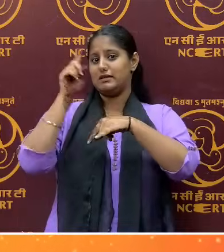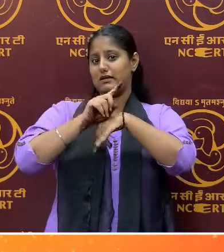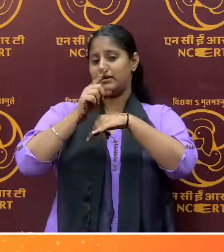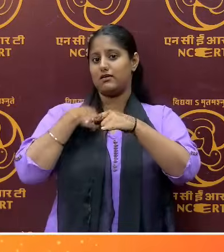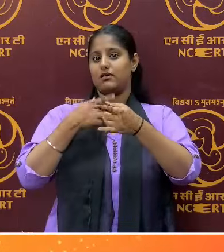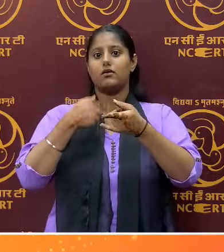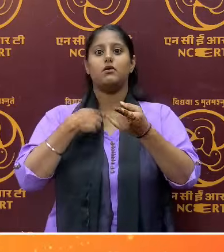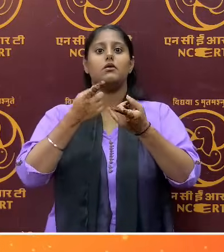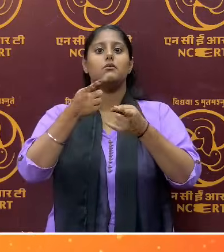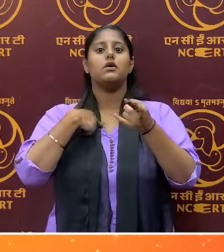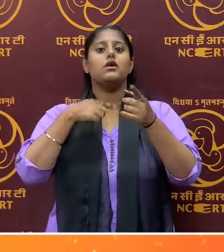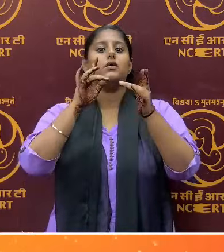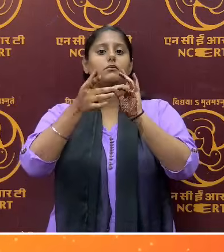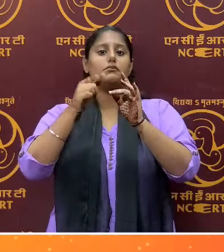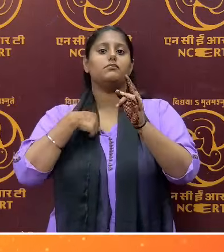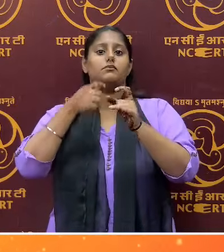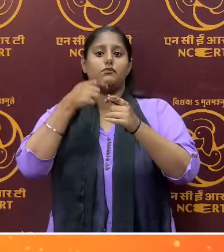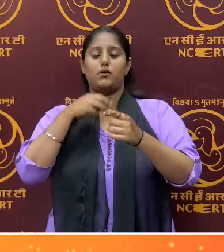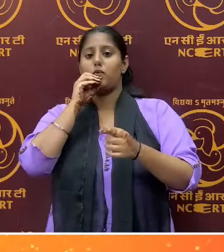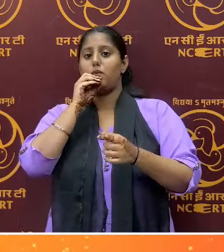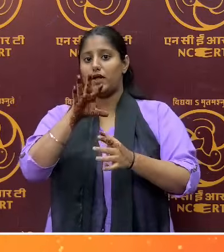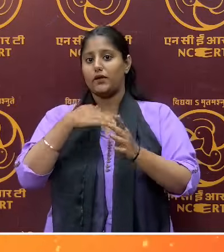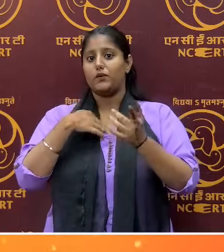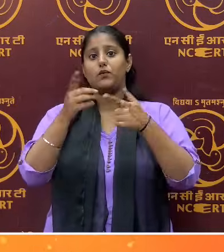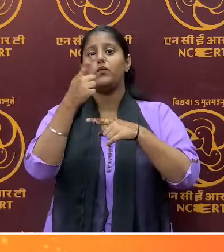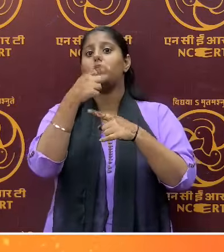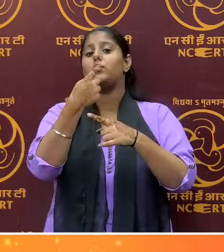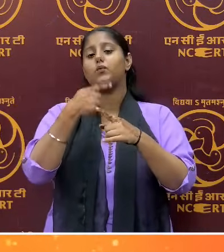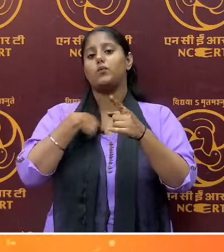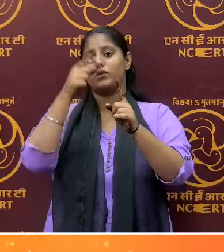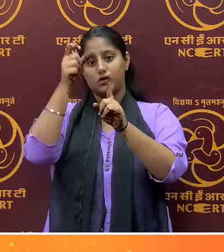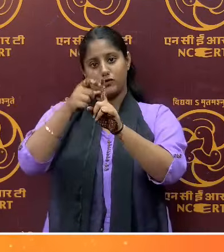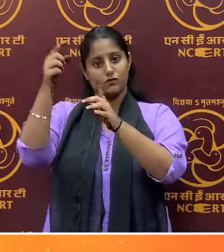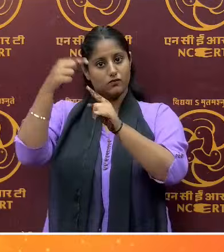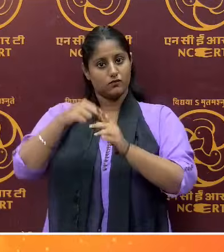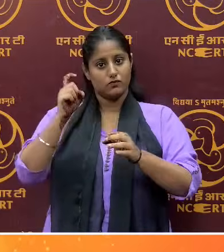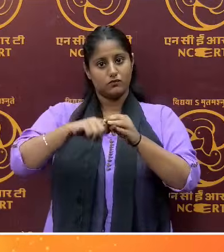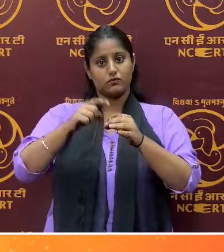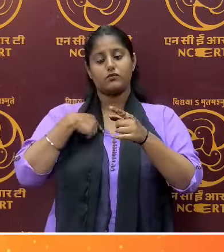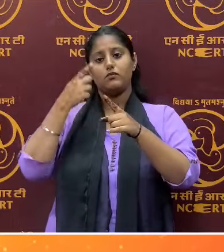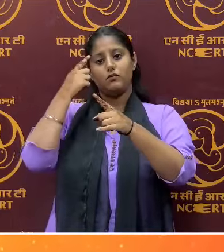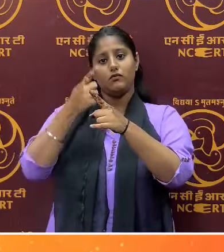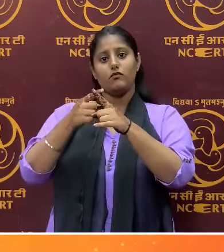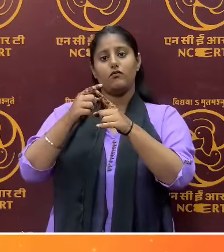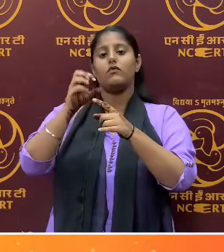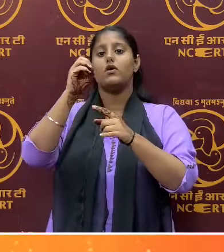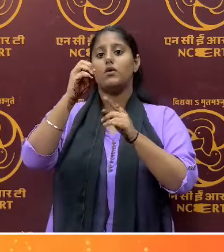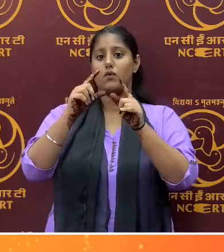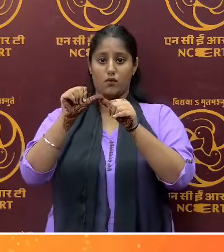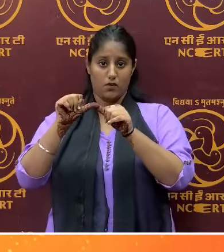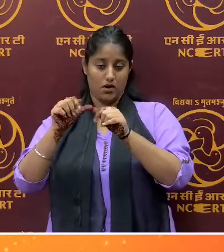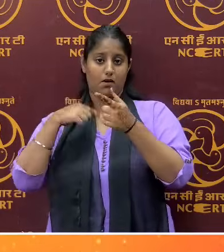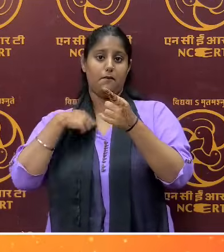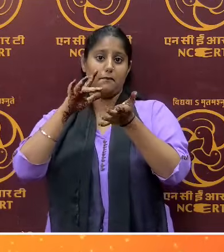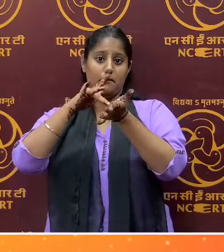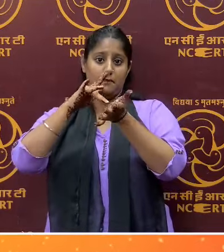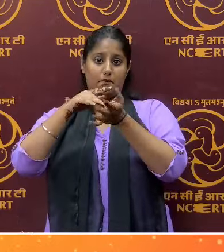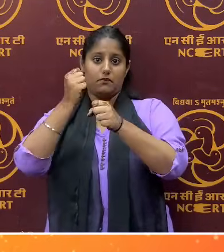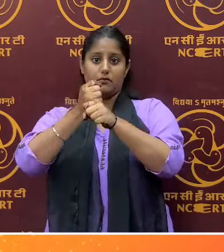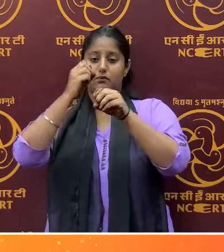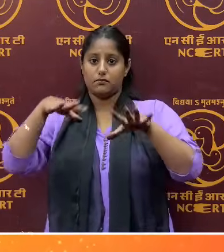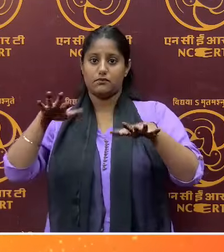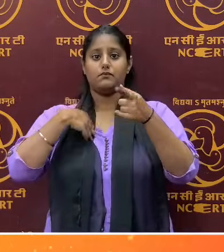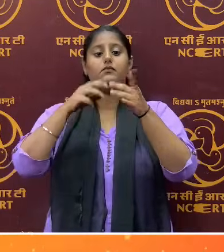online orientation program. So let me tell you who all has joined us. Today we have with us Goa, Maharashtra,